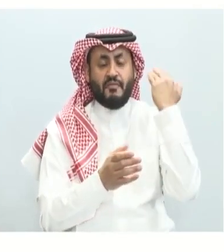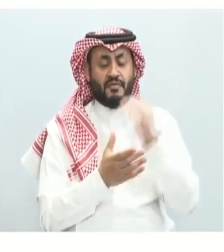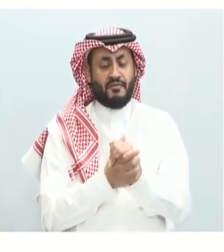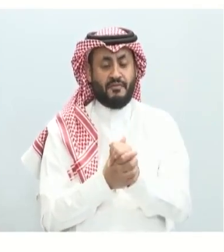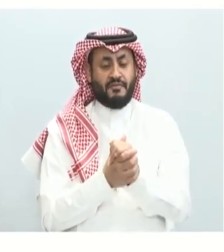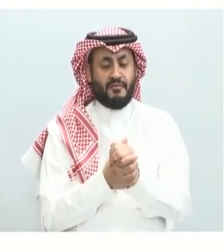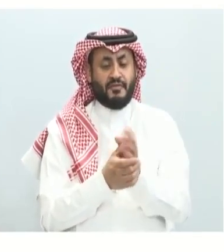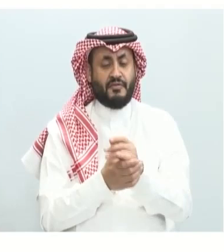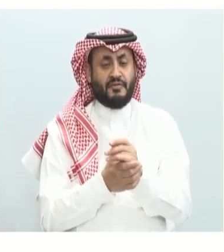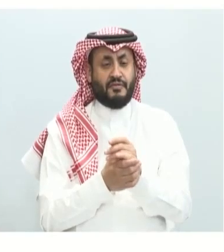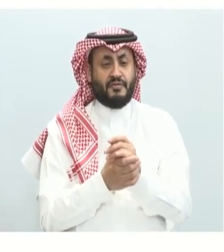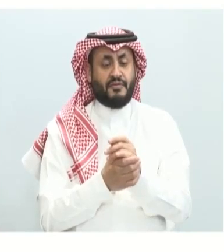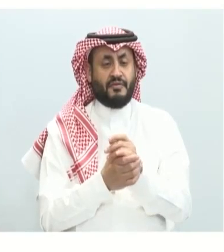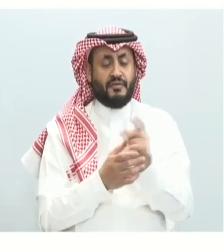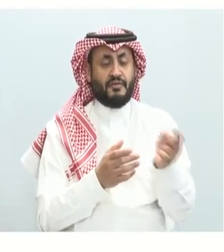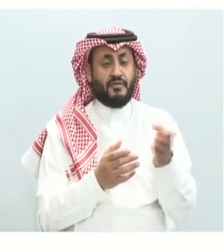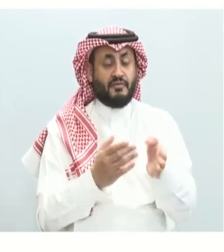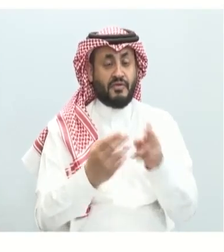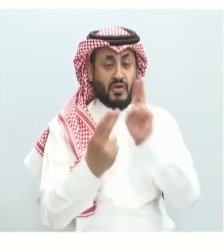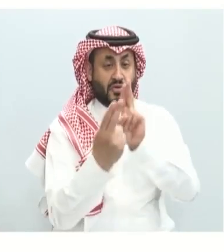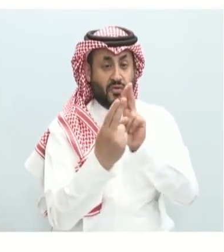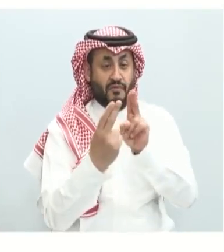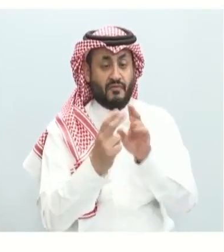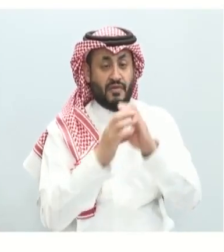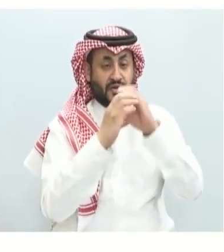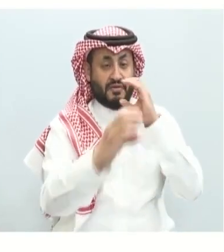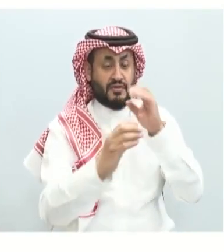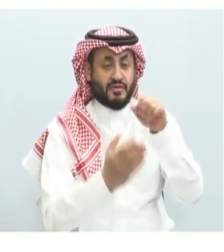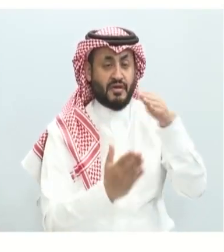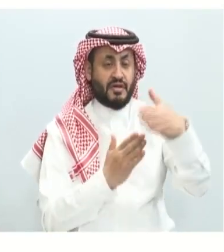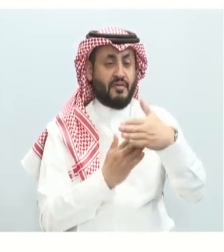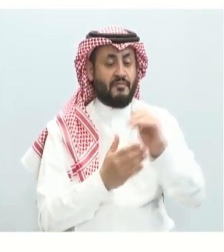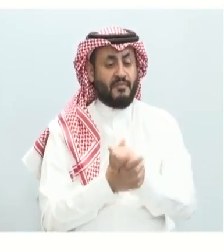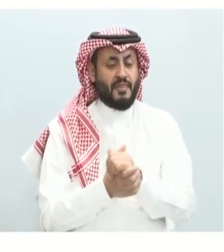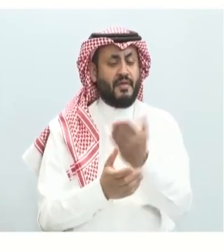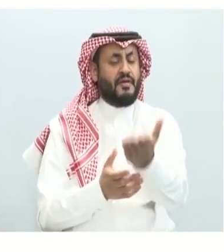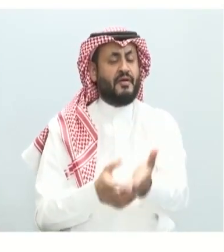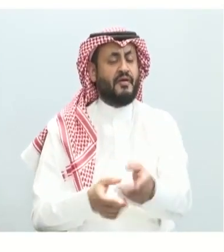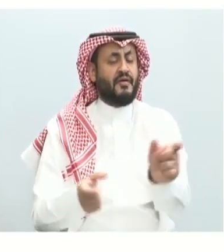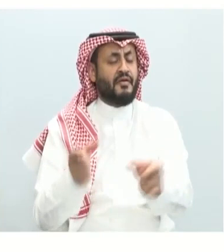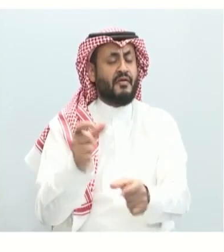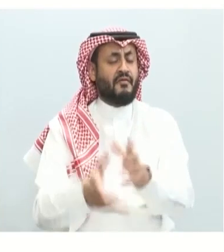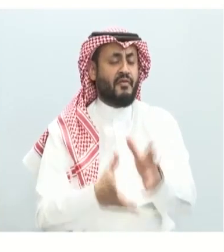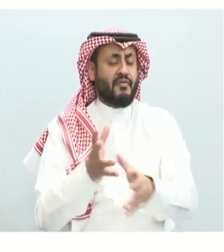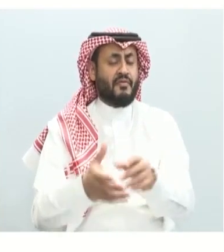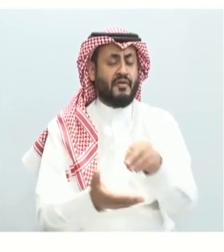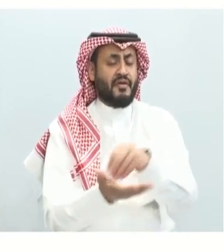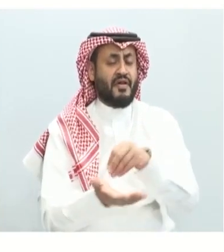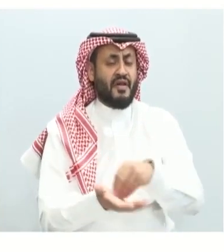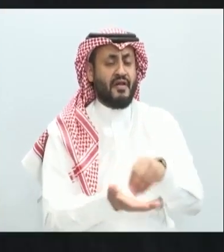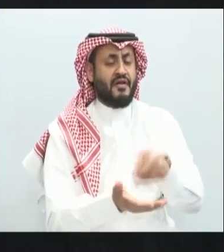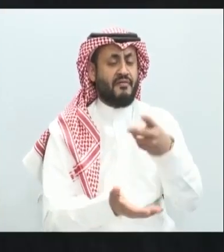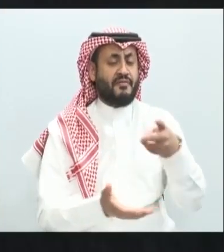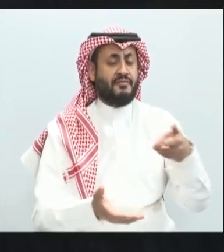you, or it is the opposite of the bus stop. So here we can, we do have different places